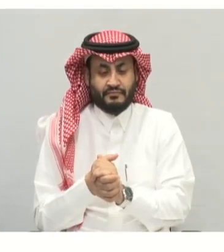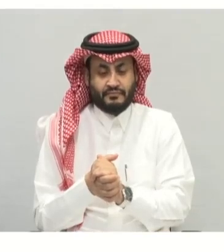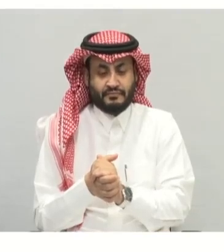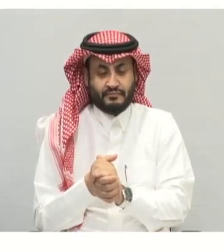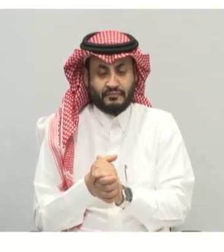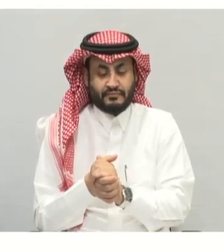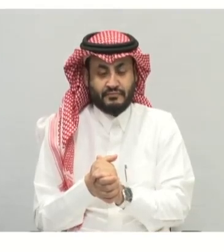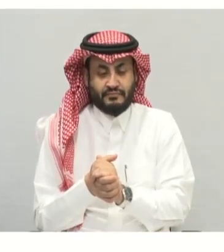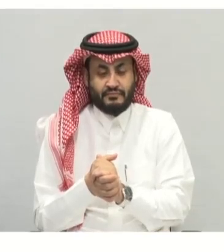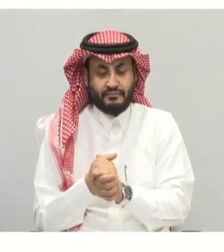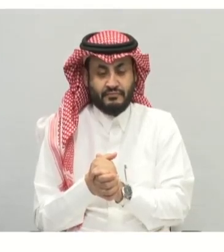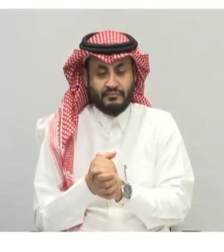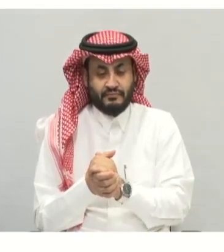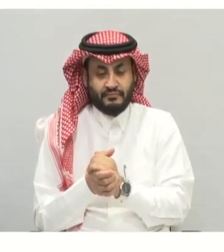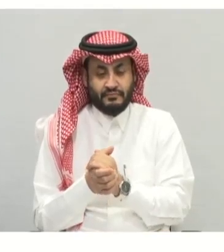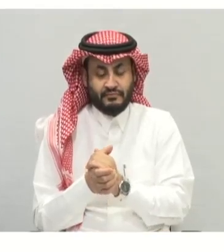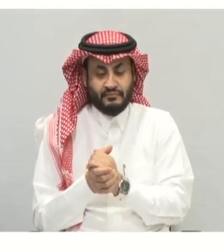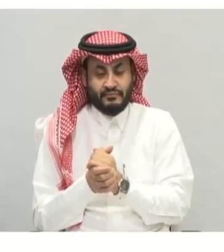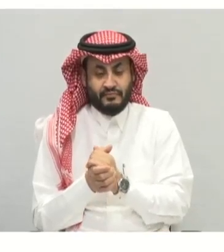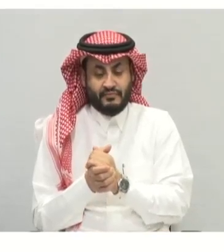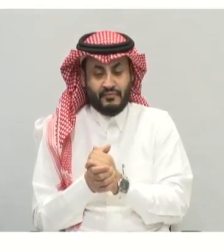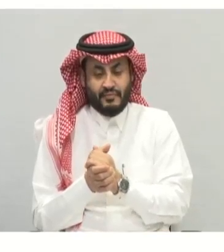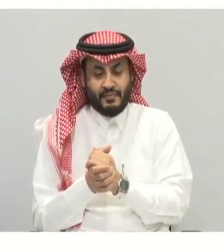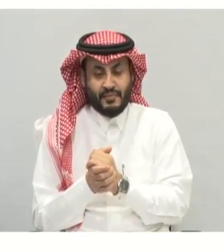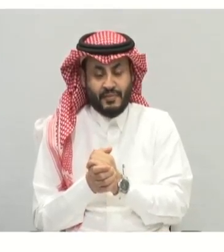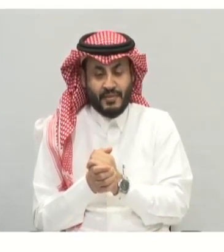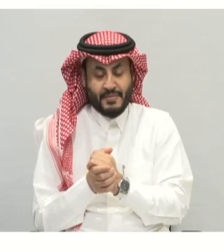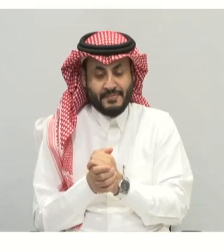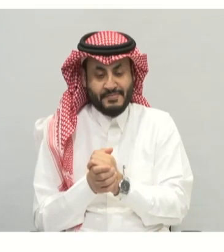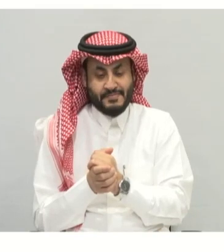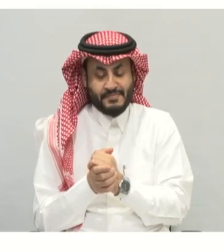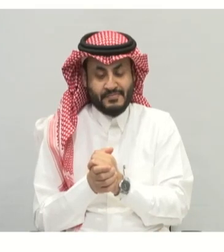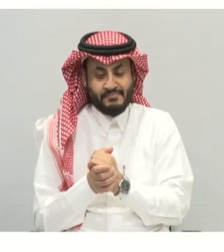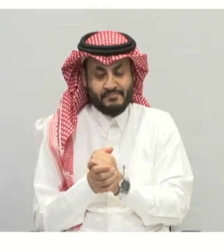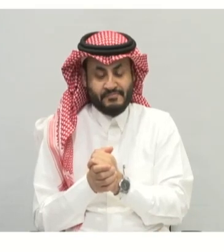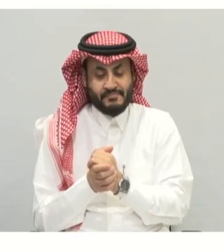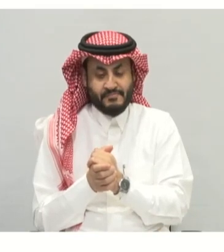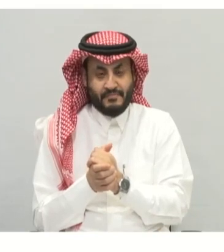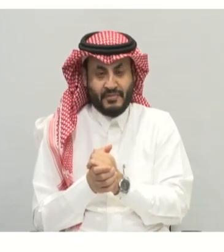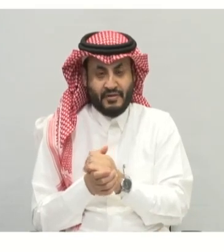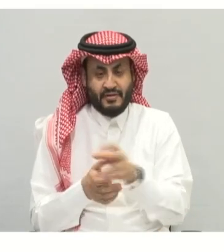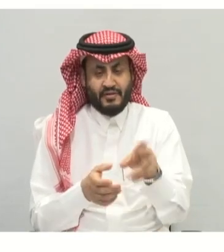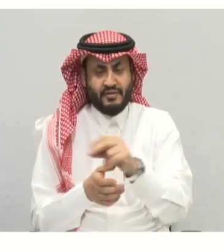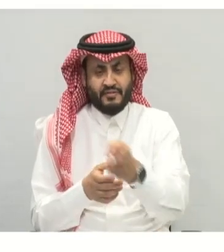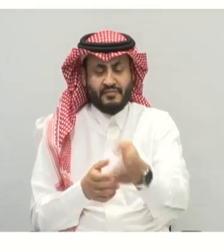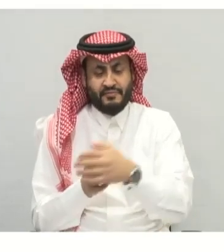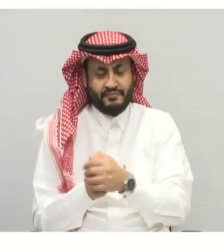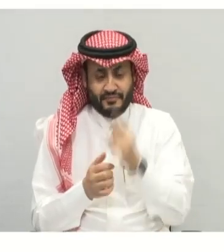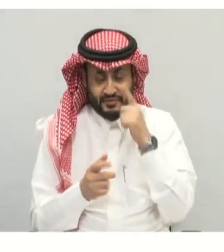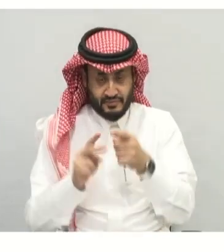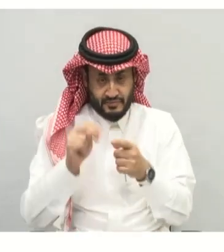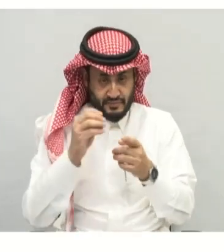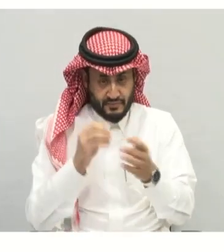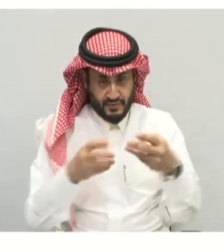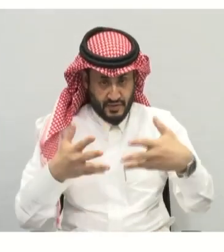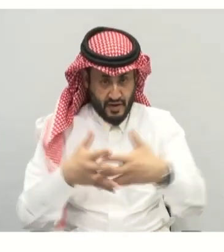number two for example we managed to get seeds on the crowded bus so it will be like this we managed to